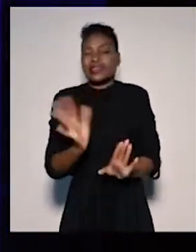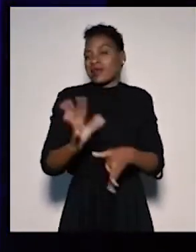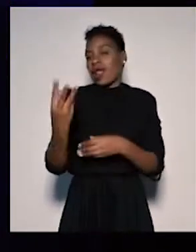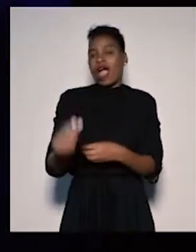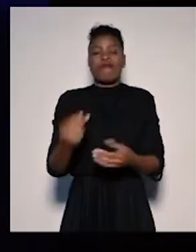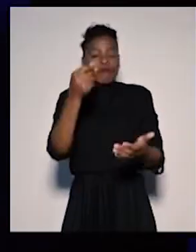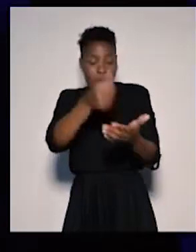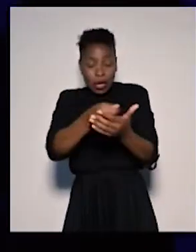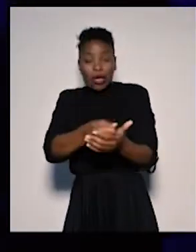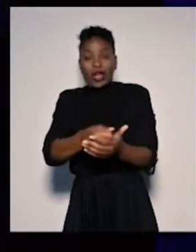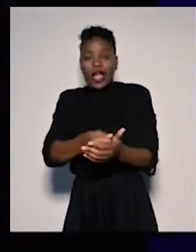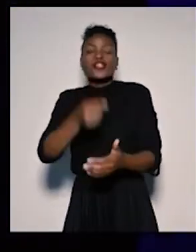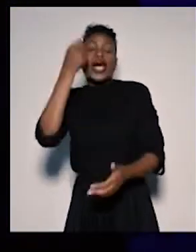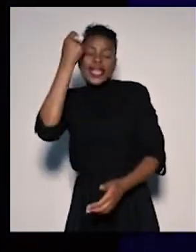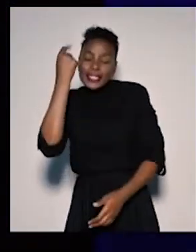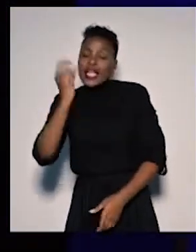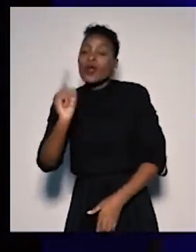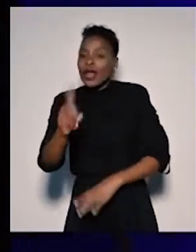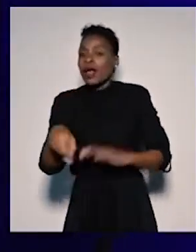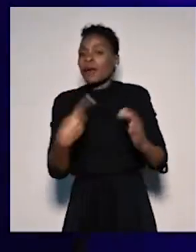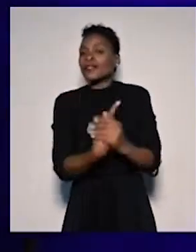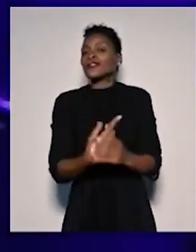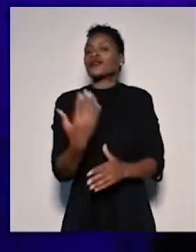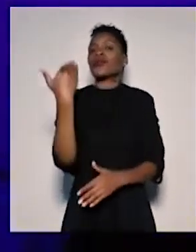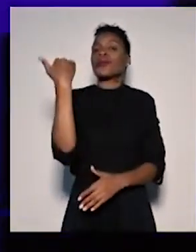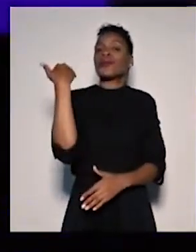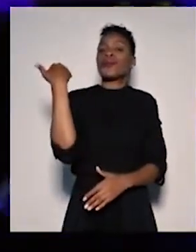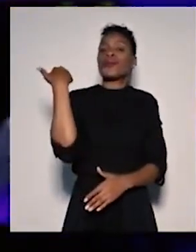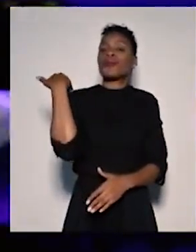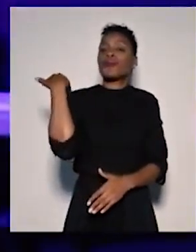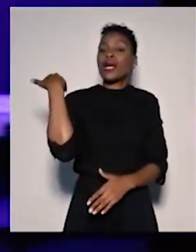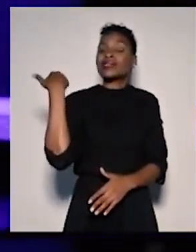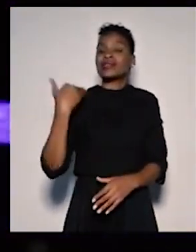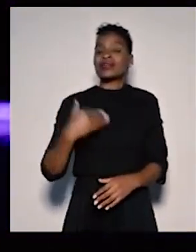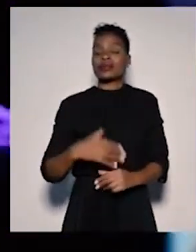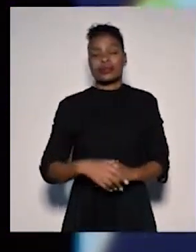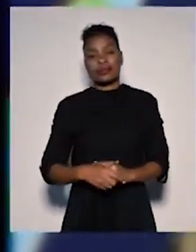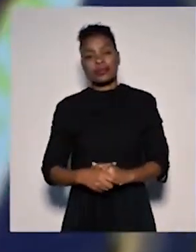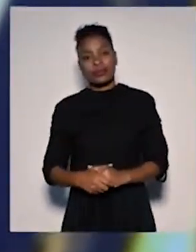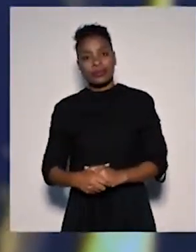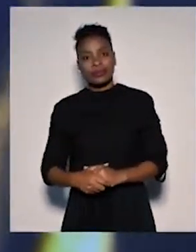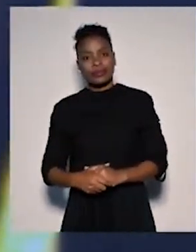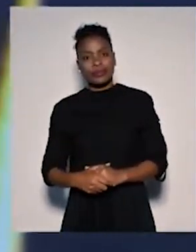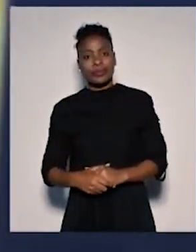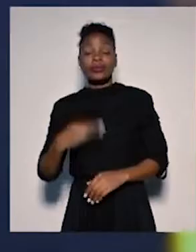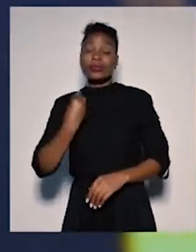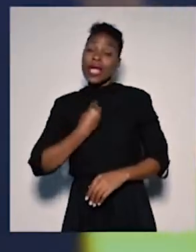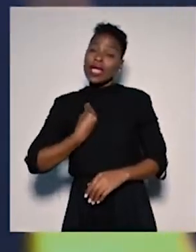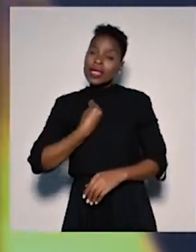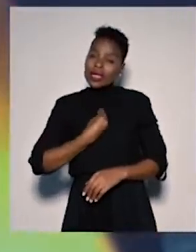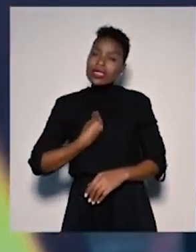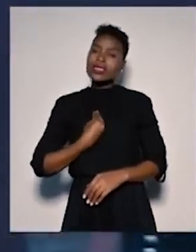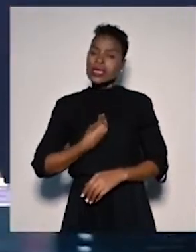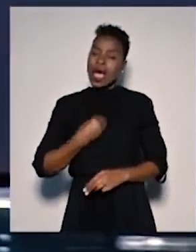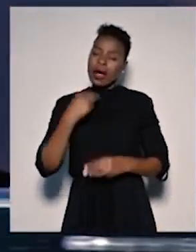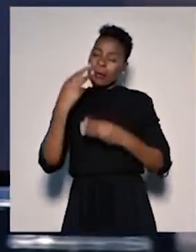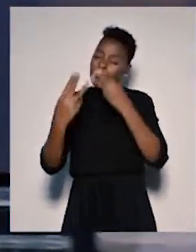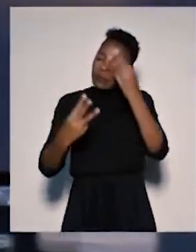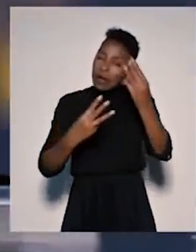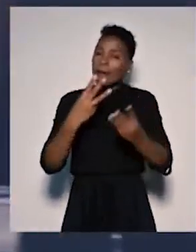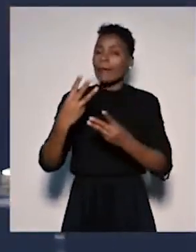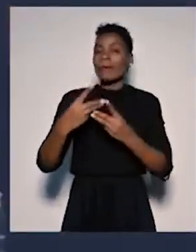understand what you went through. Yeah. Yeah. So, young people, if you could figure it